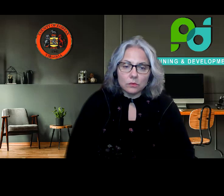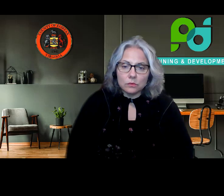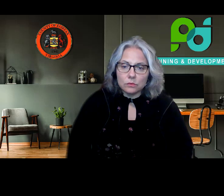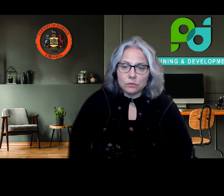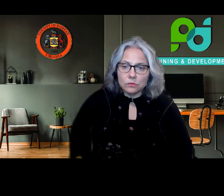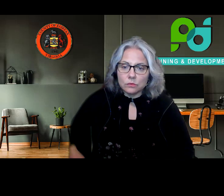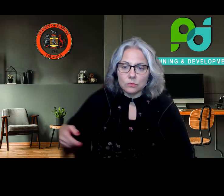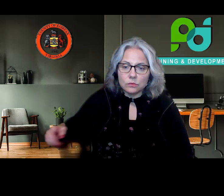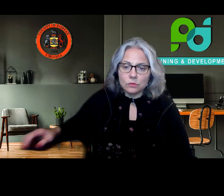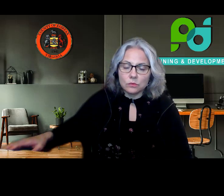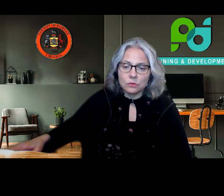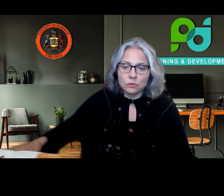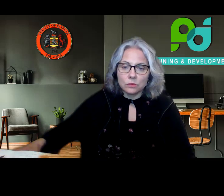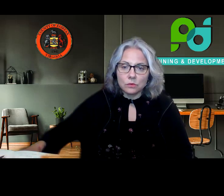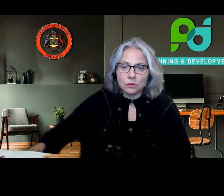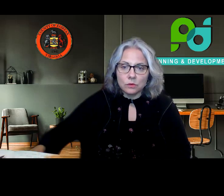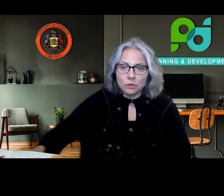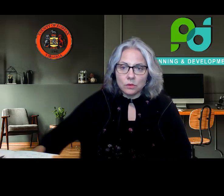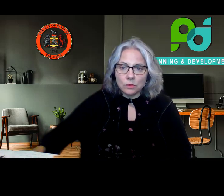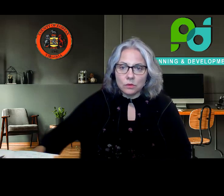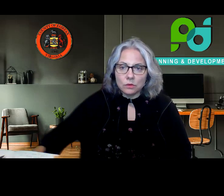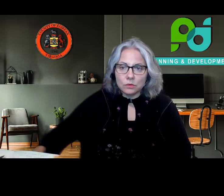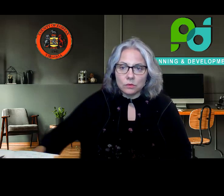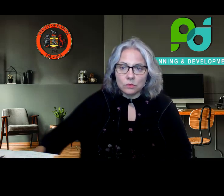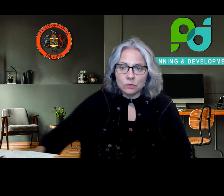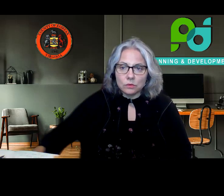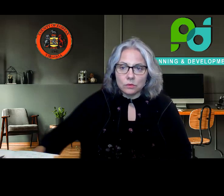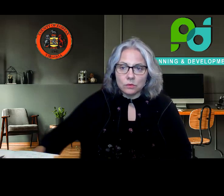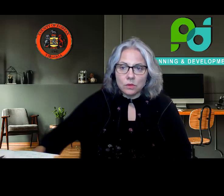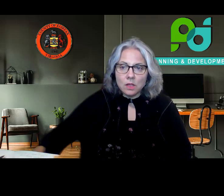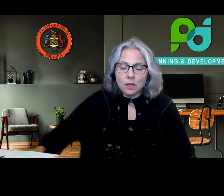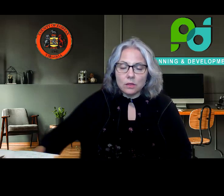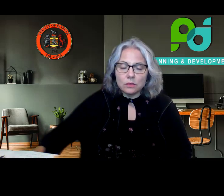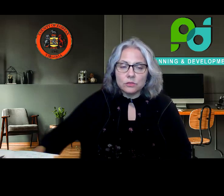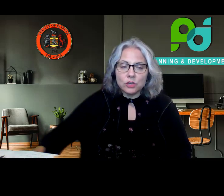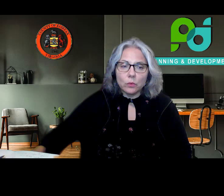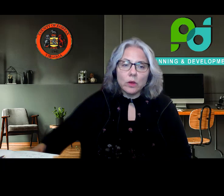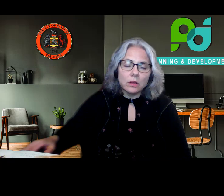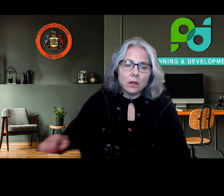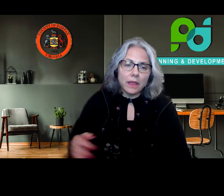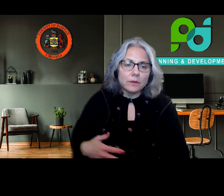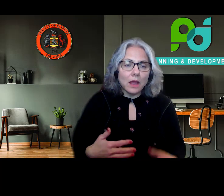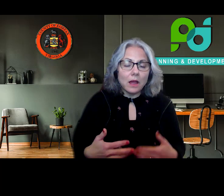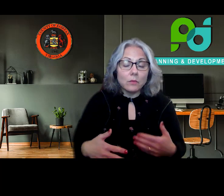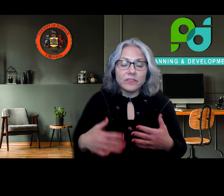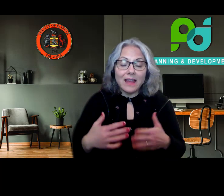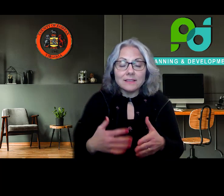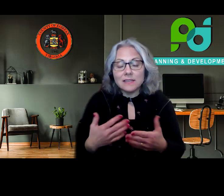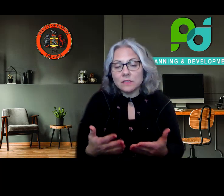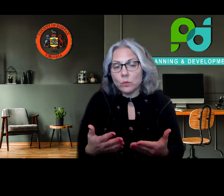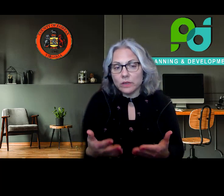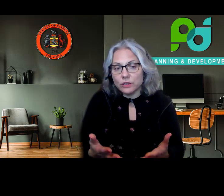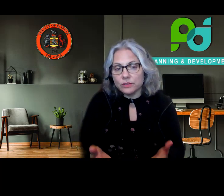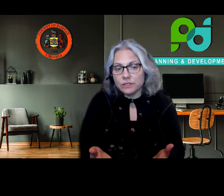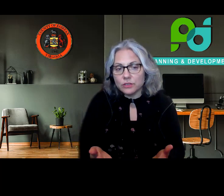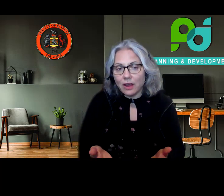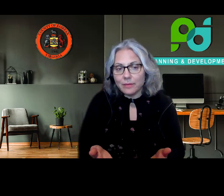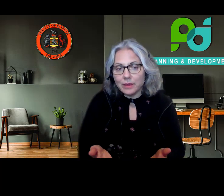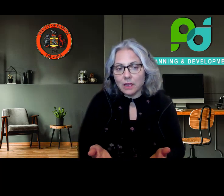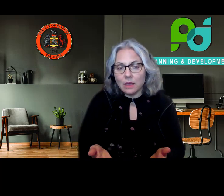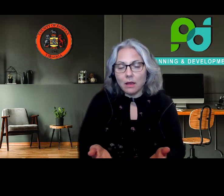if that's an opportunity to update that. Sure. Well, okay. That sounds like what